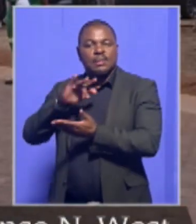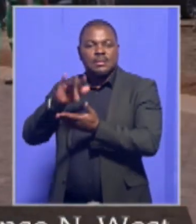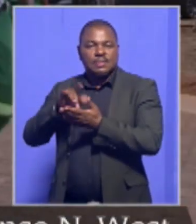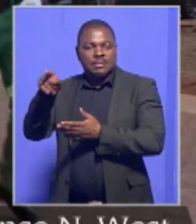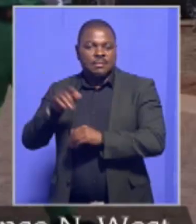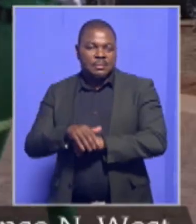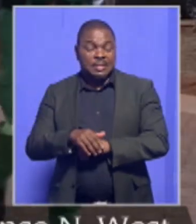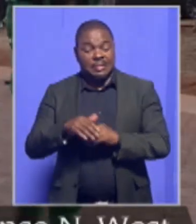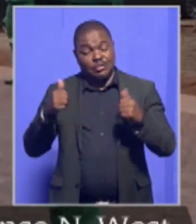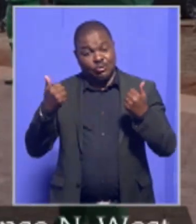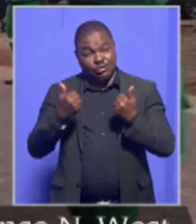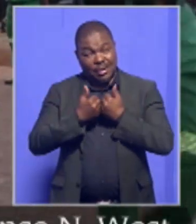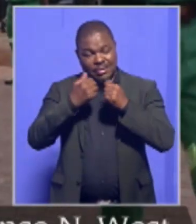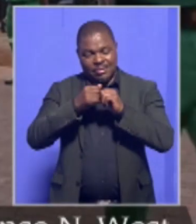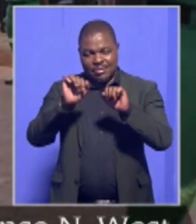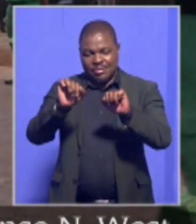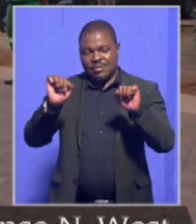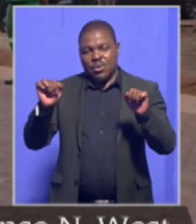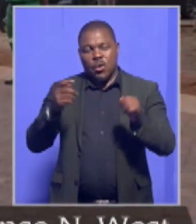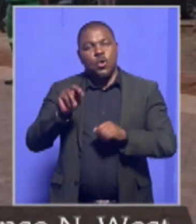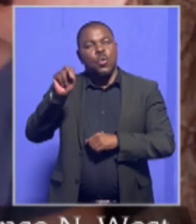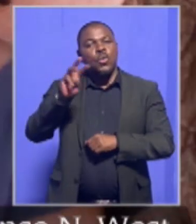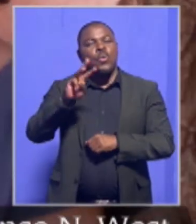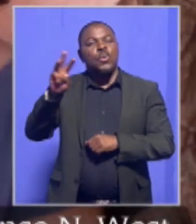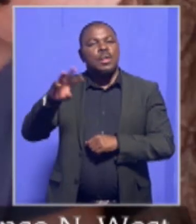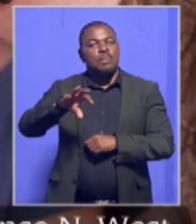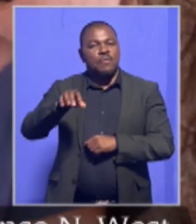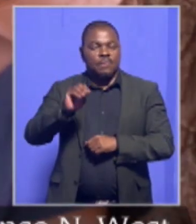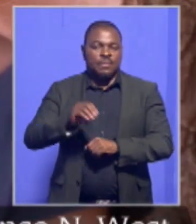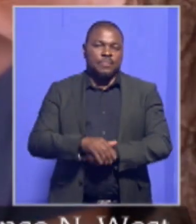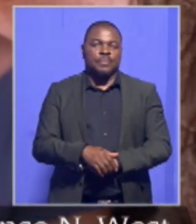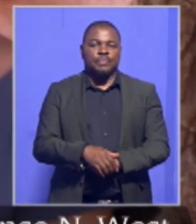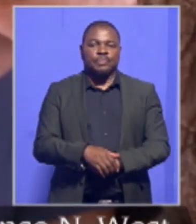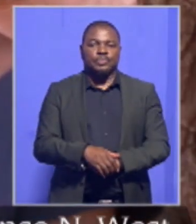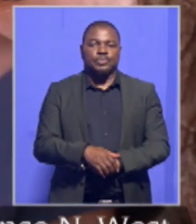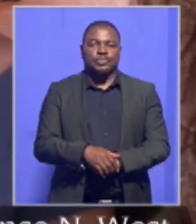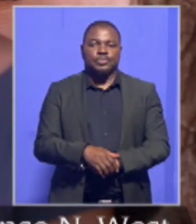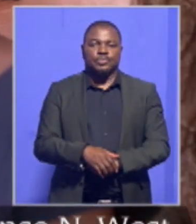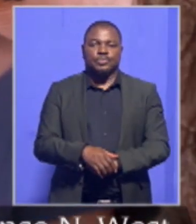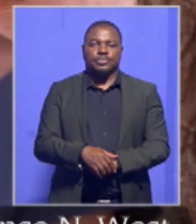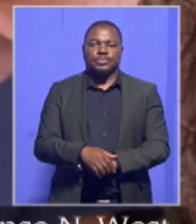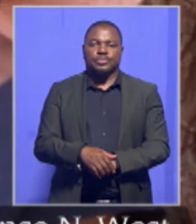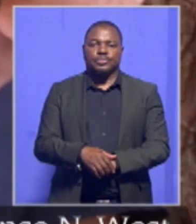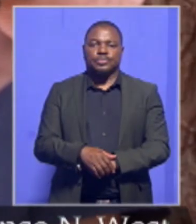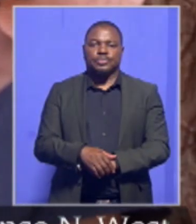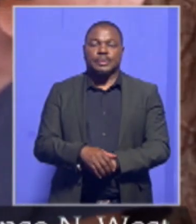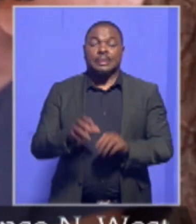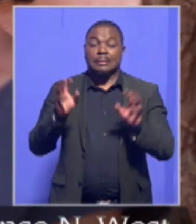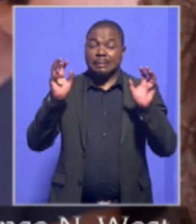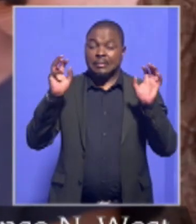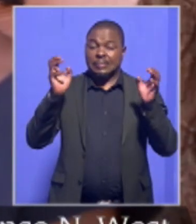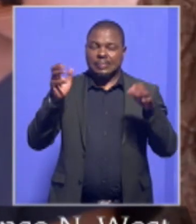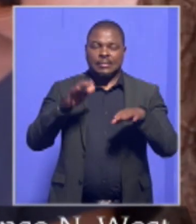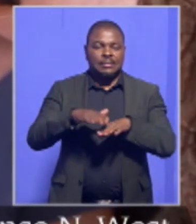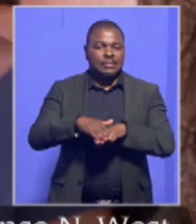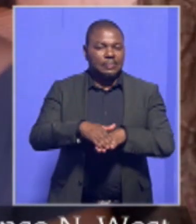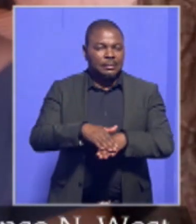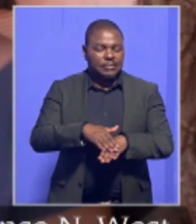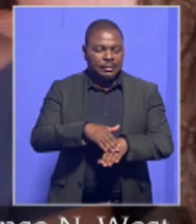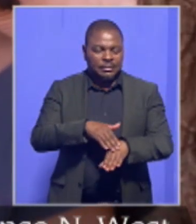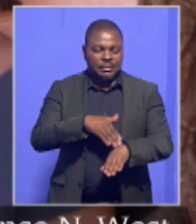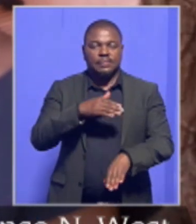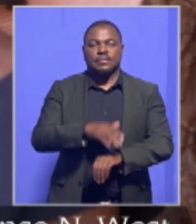tsa dikgwetlho tseo baagi ba province ya Northwest ba nang le tsona. Ga o di founela di tsaya sebaka ene le ga o le ko tleliniking